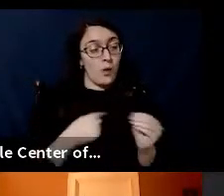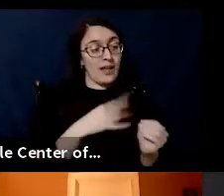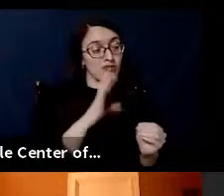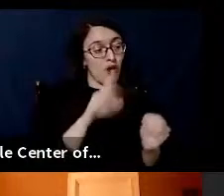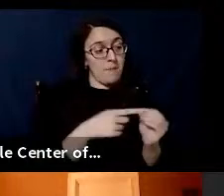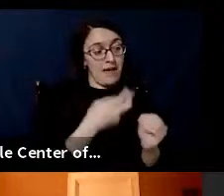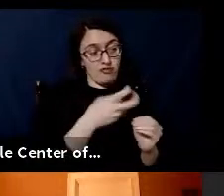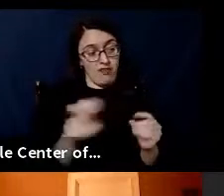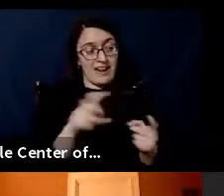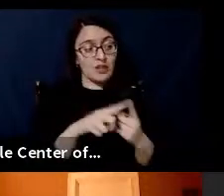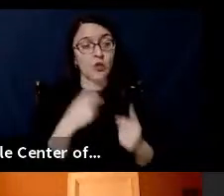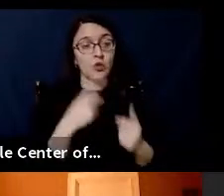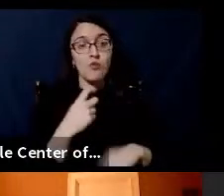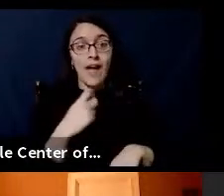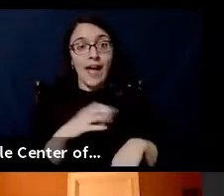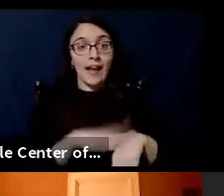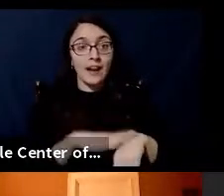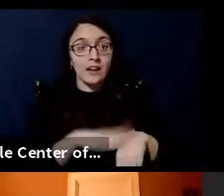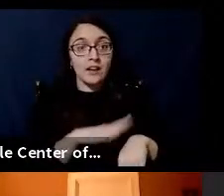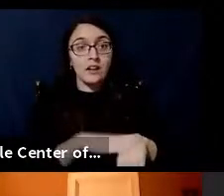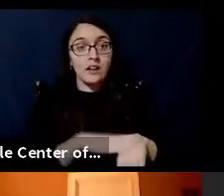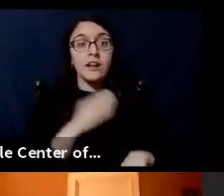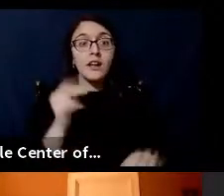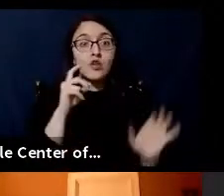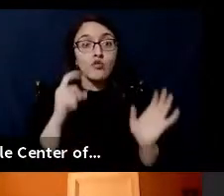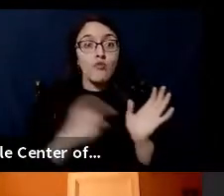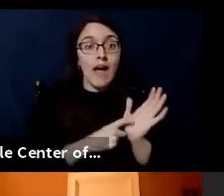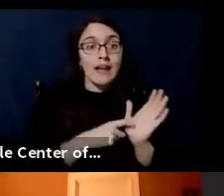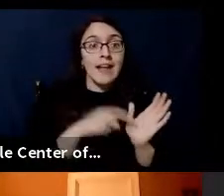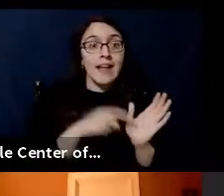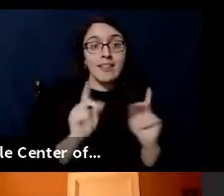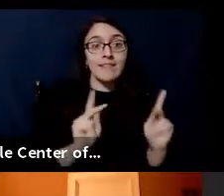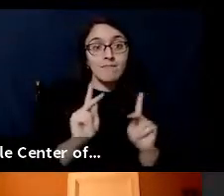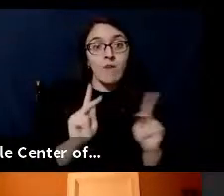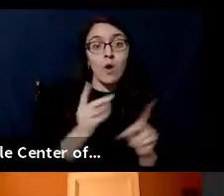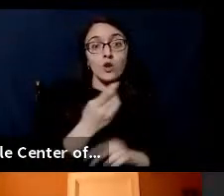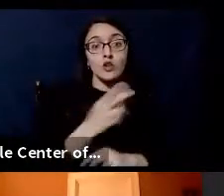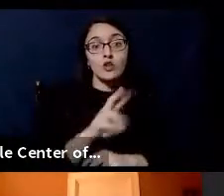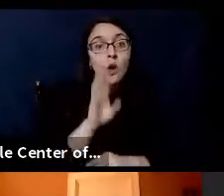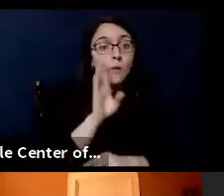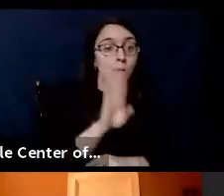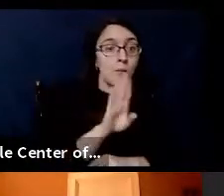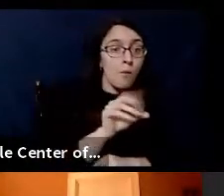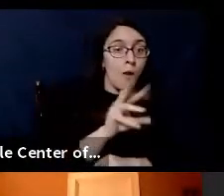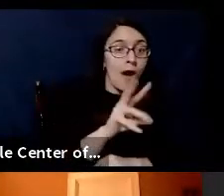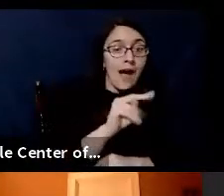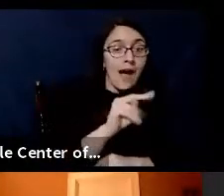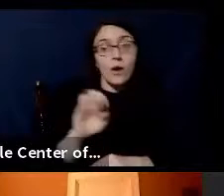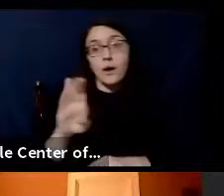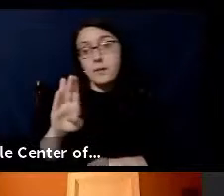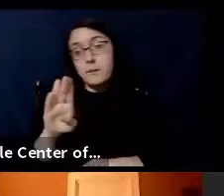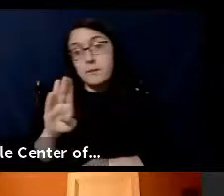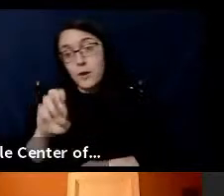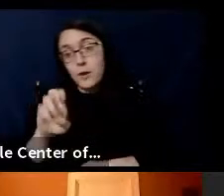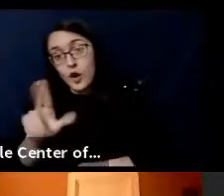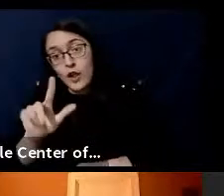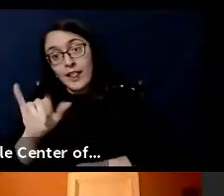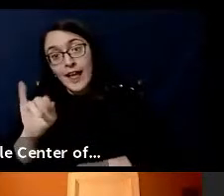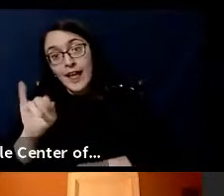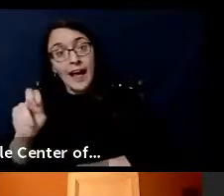just want to make sure I recognize these folks, is that Dr. Brown, Dr. Berline, myself, I mean, we talk about our